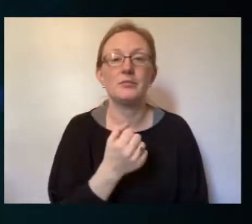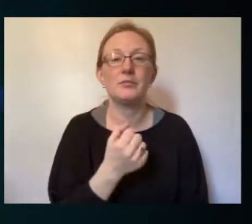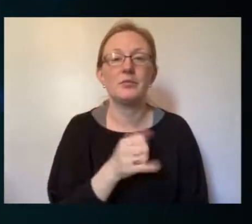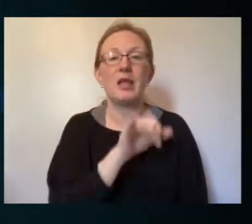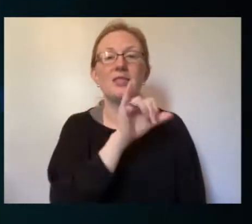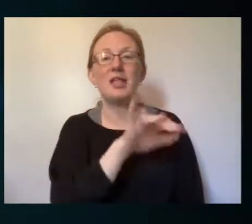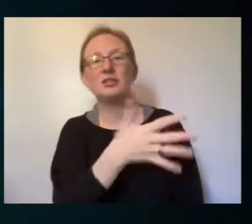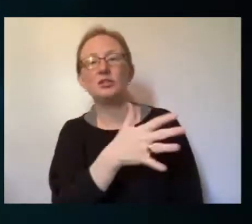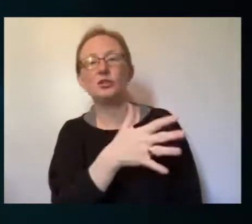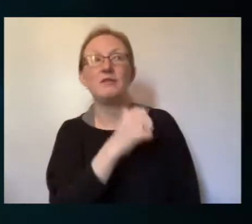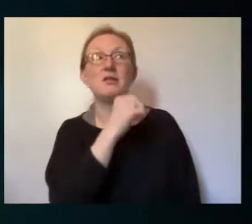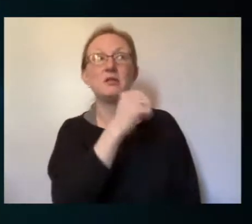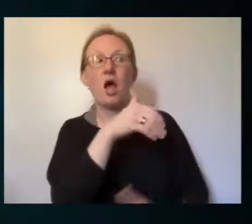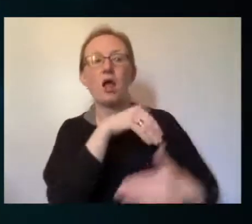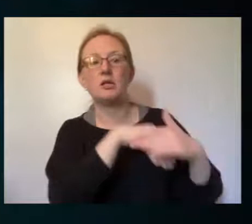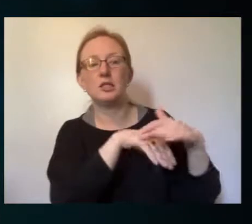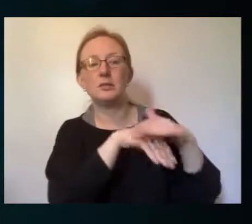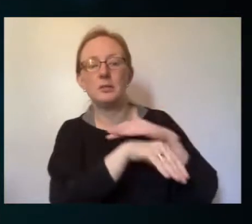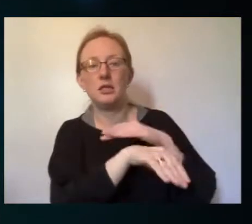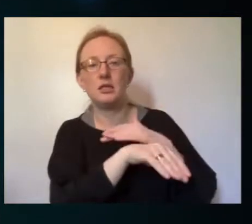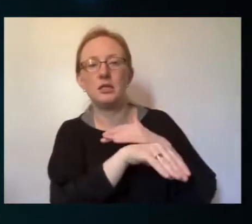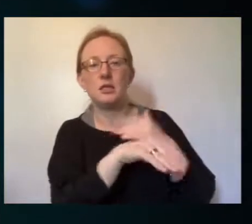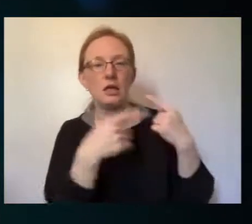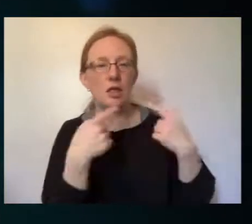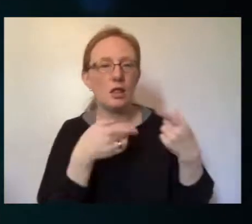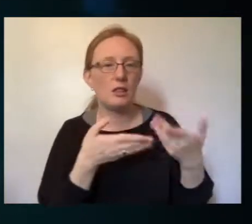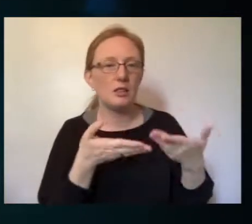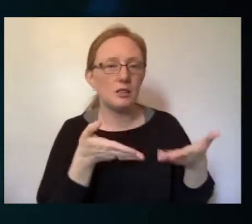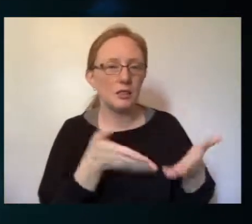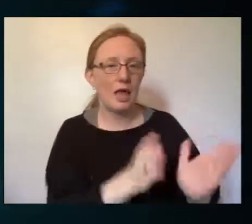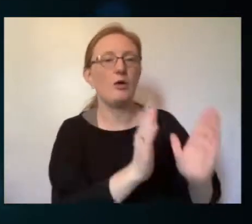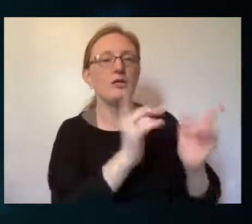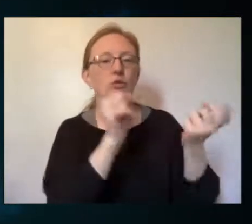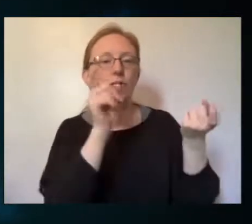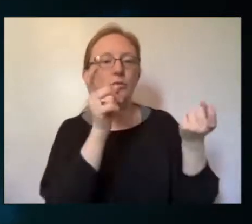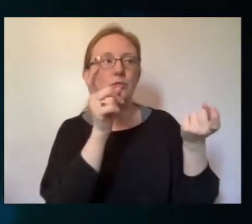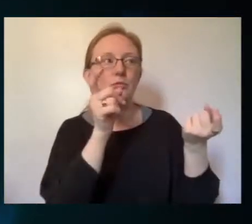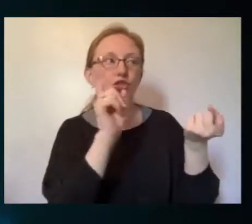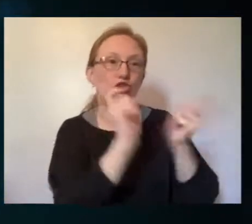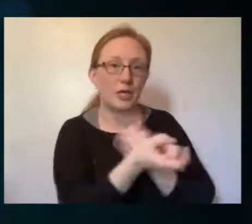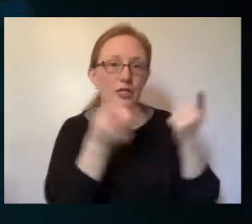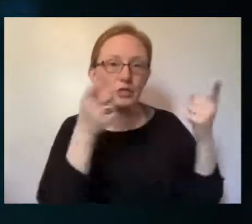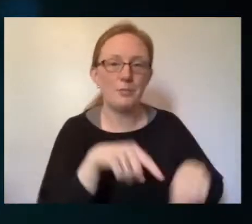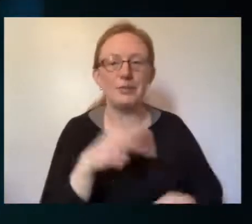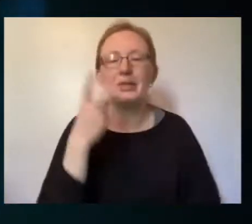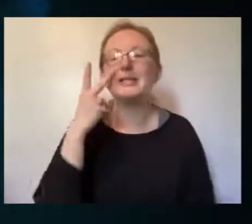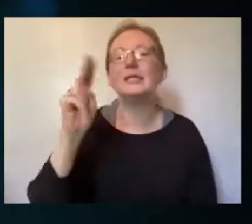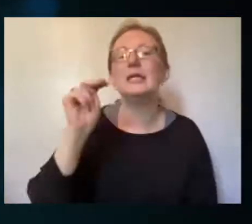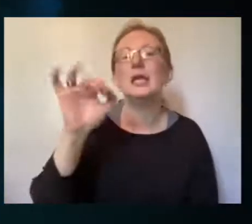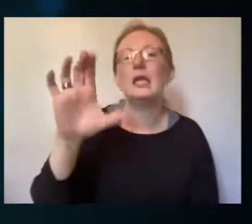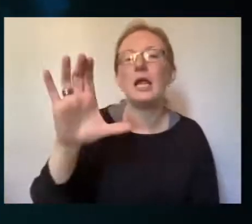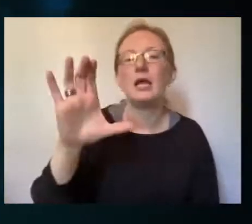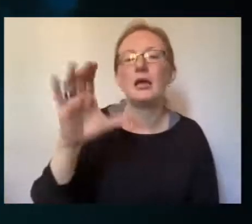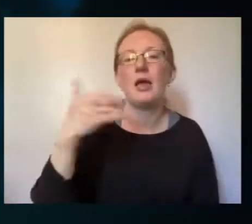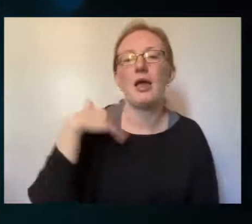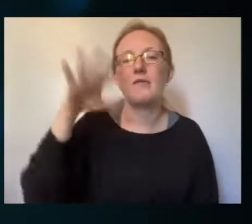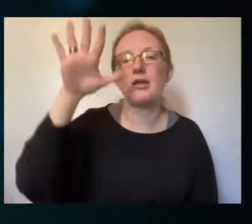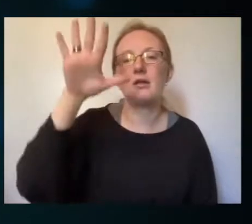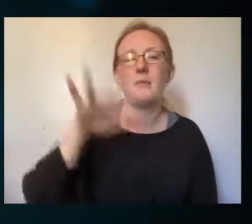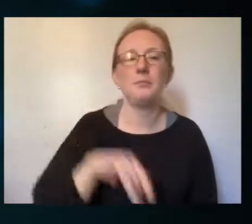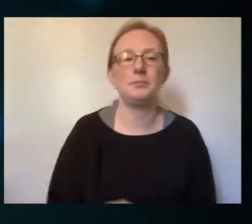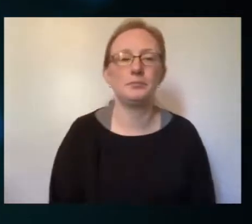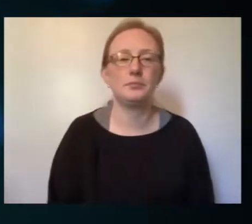inaccessibility to structural and systemic change. Nick, I see you have your hand up.